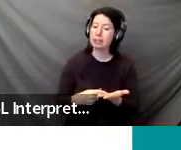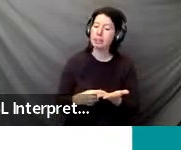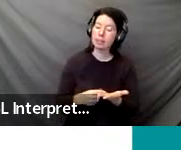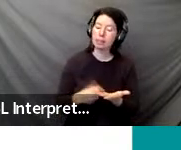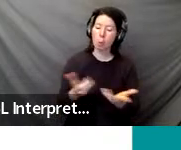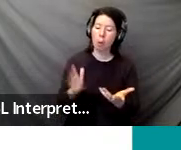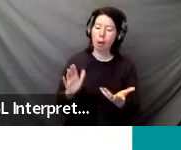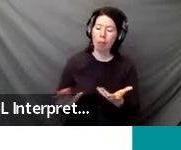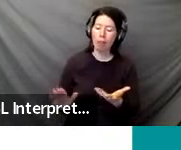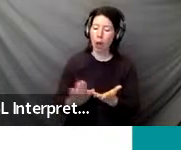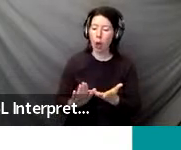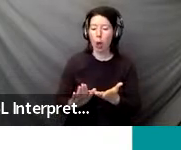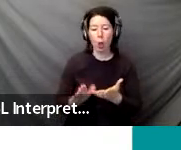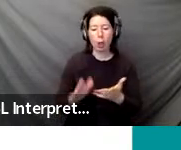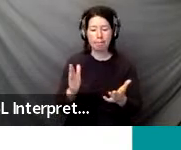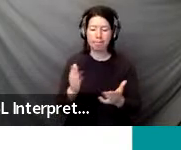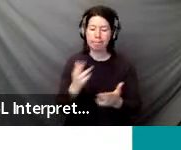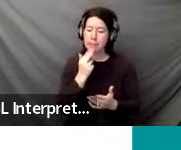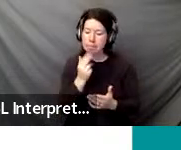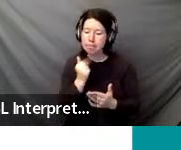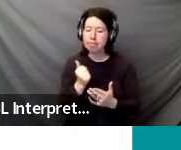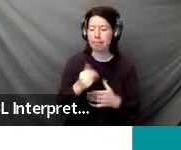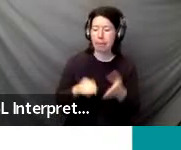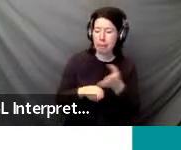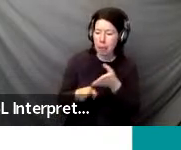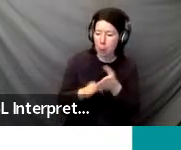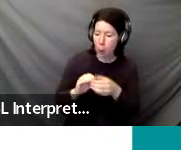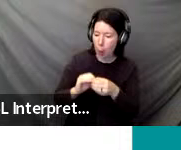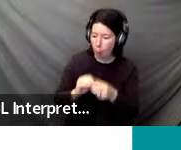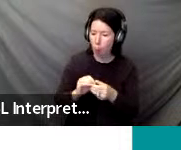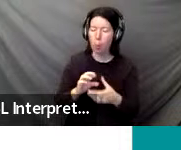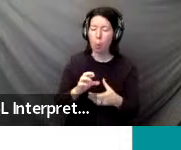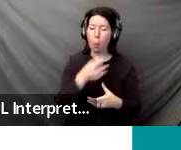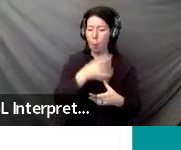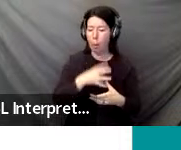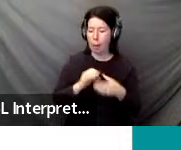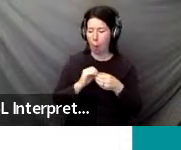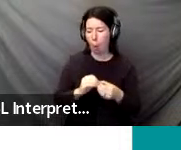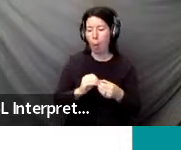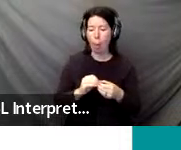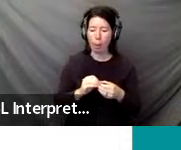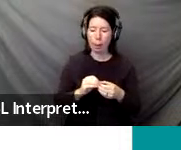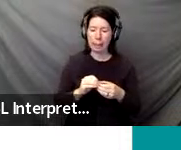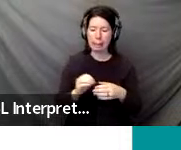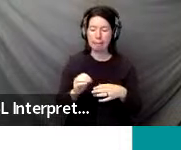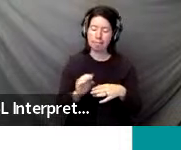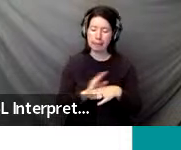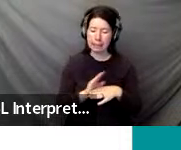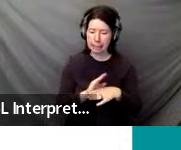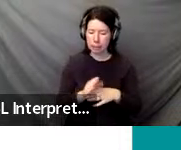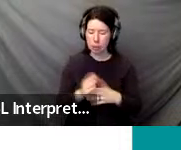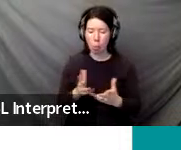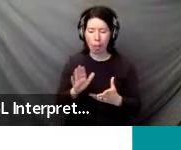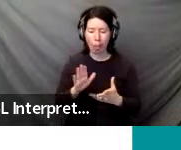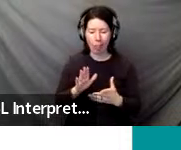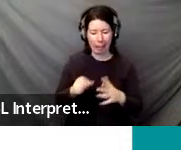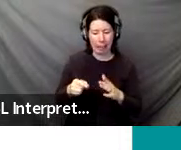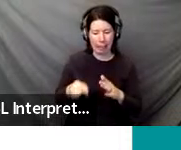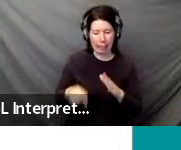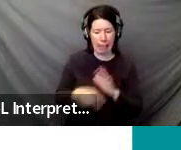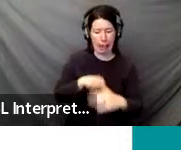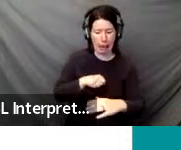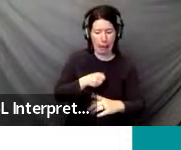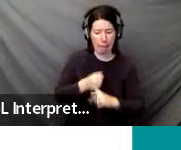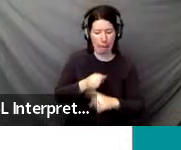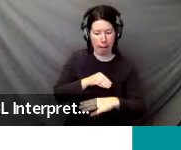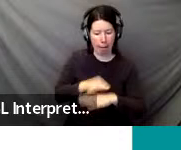small, minority, women-owned businesses for a project like this. What training is necessary? What support